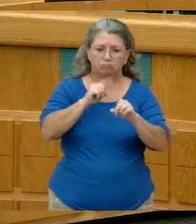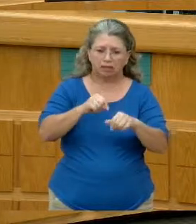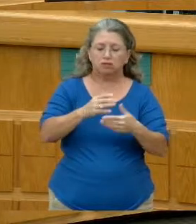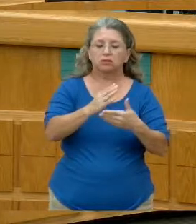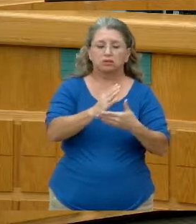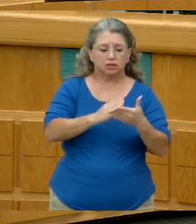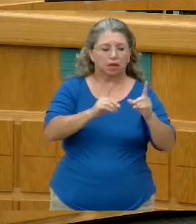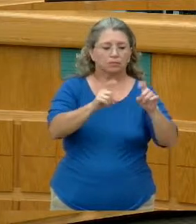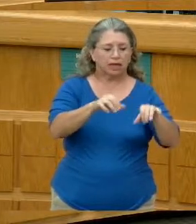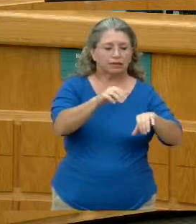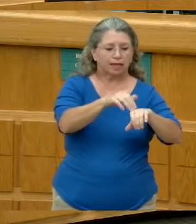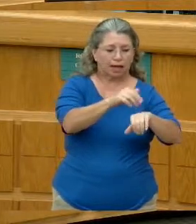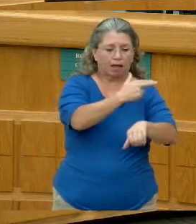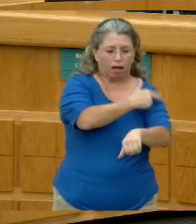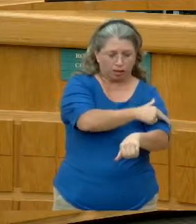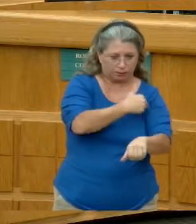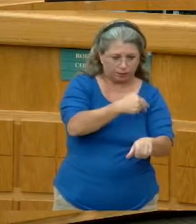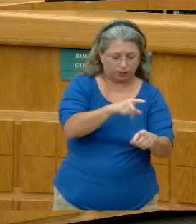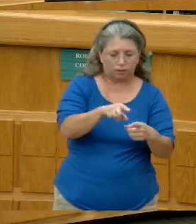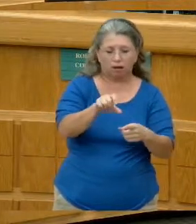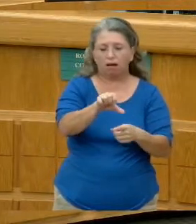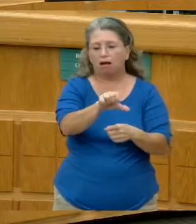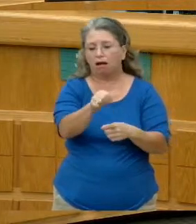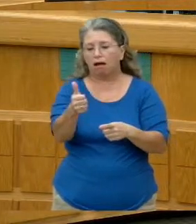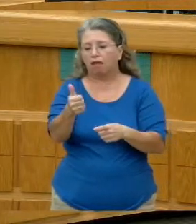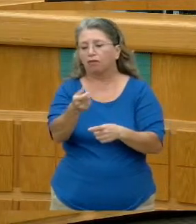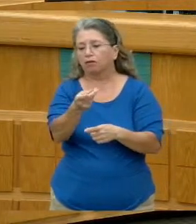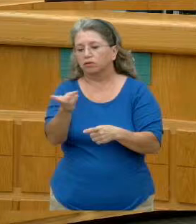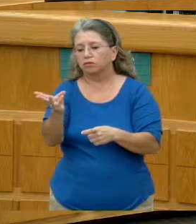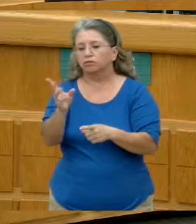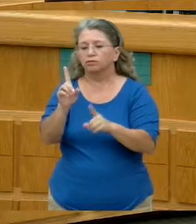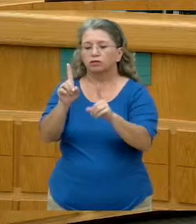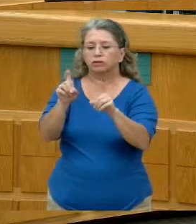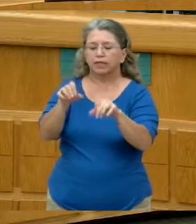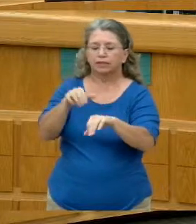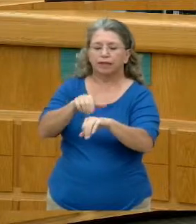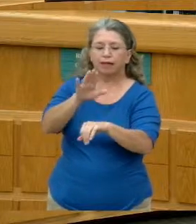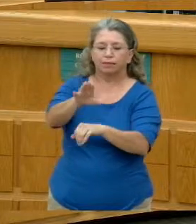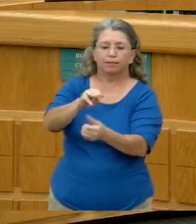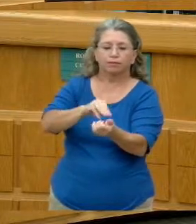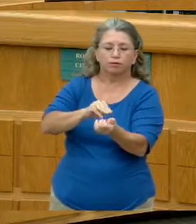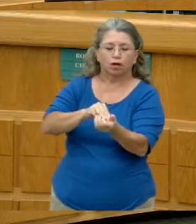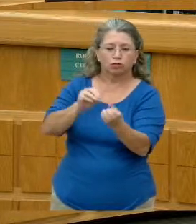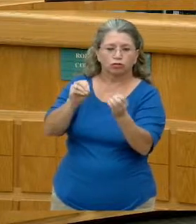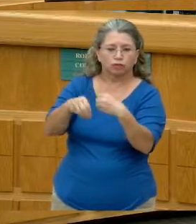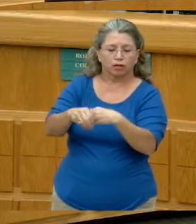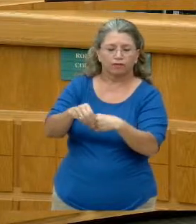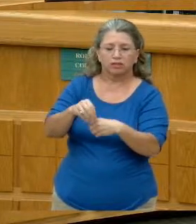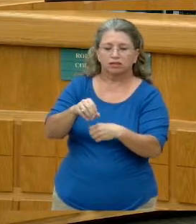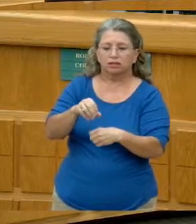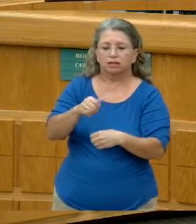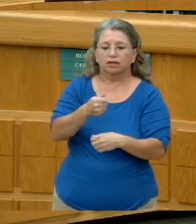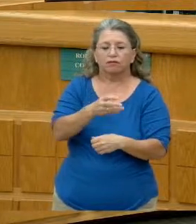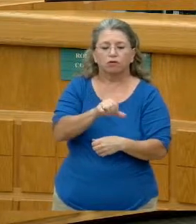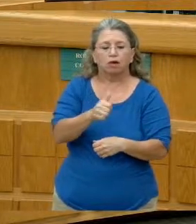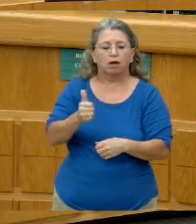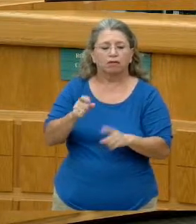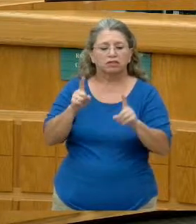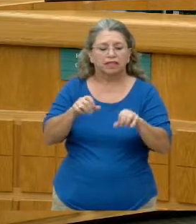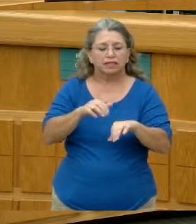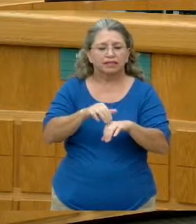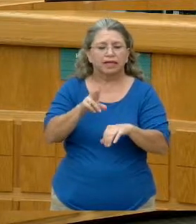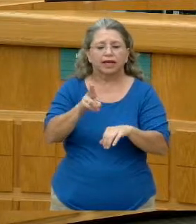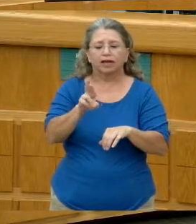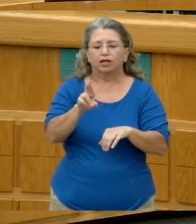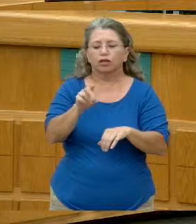mentioned earlier. Others were tested at their pediatrician's office, and still others are being tested in various urgent care clinics. And